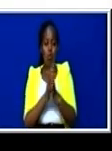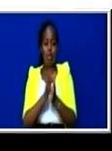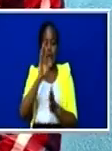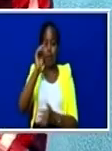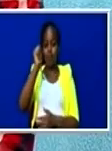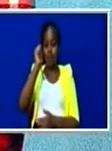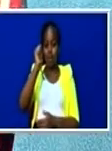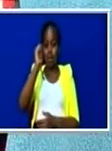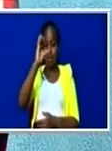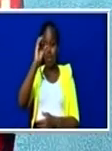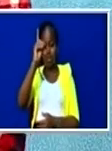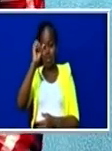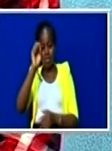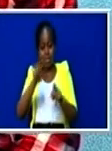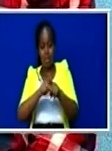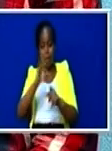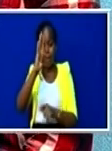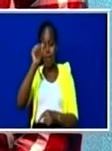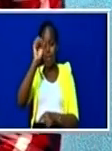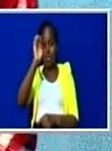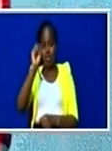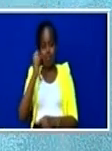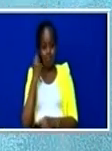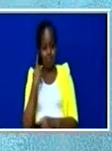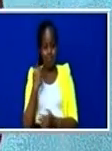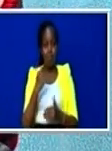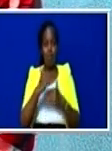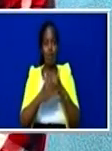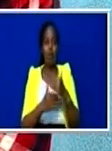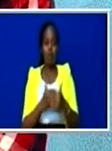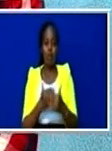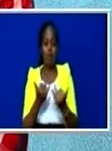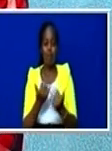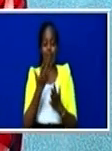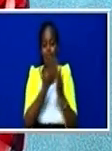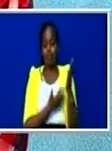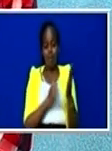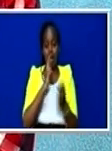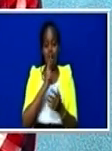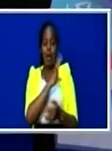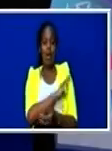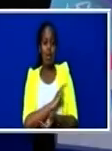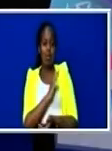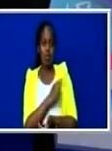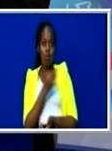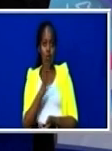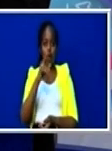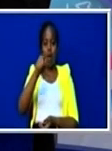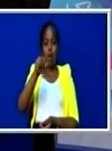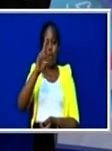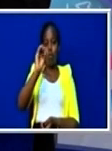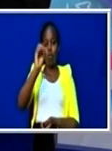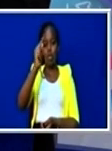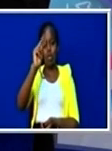bases. You get that? Yes, I do. Very good. So those are the properties of